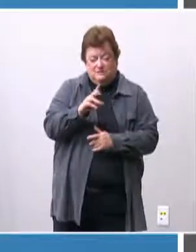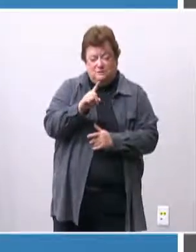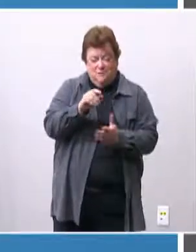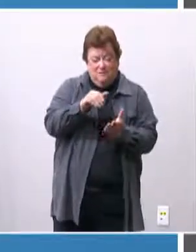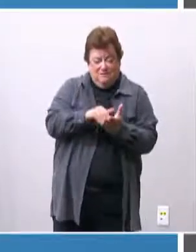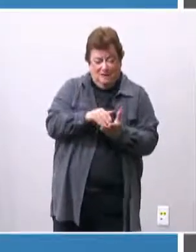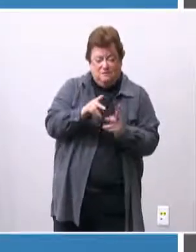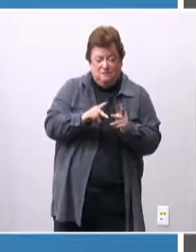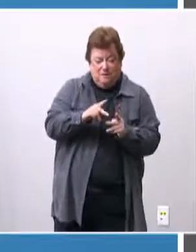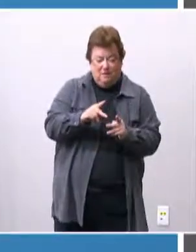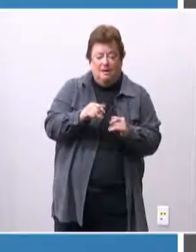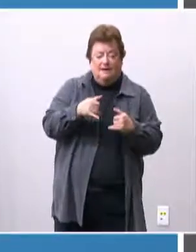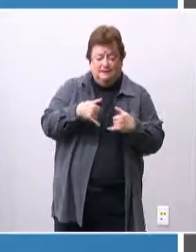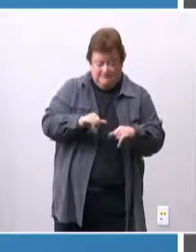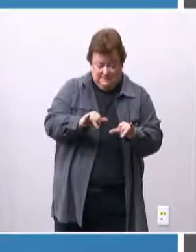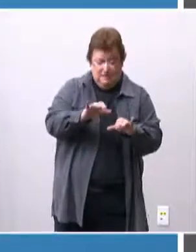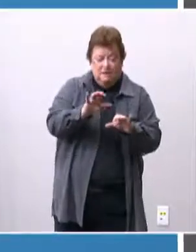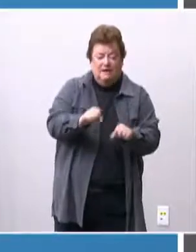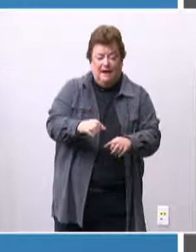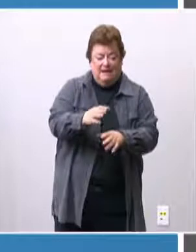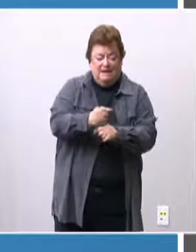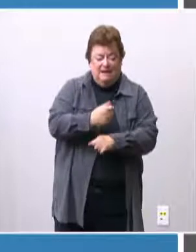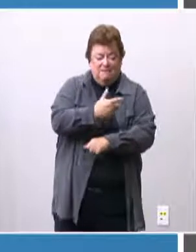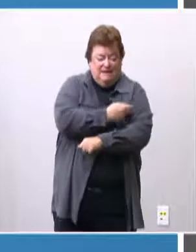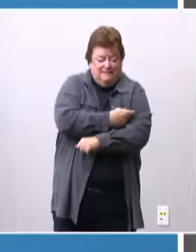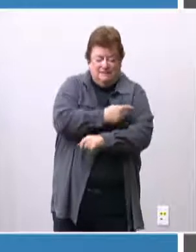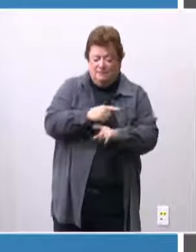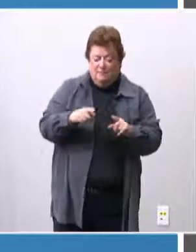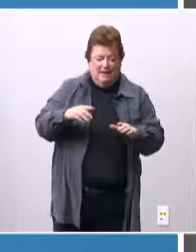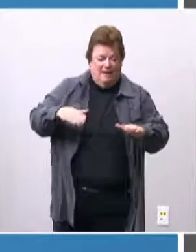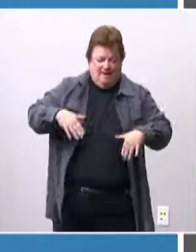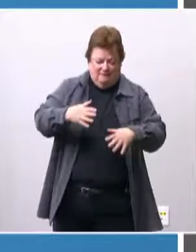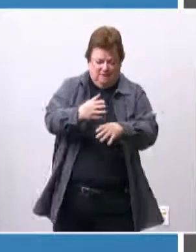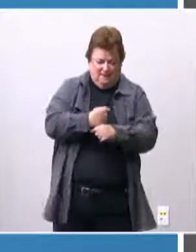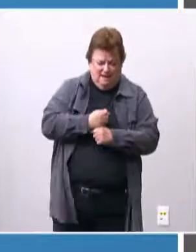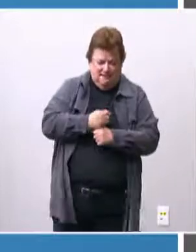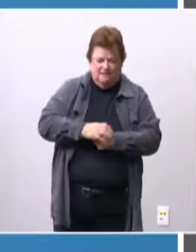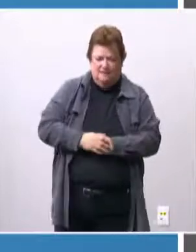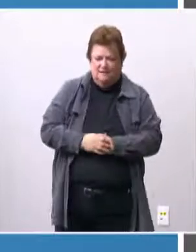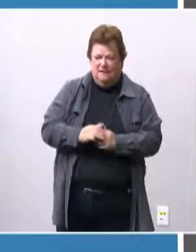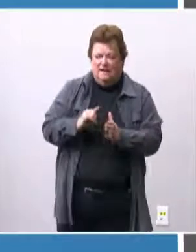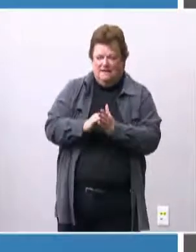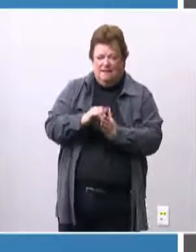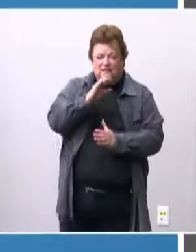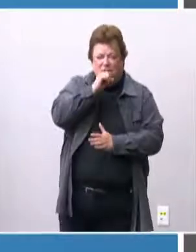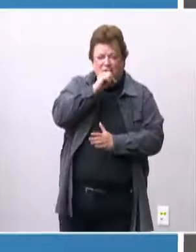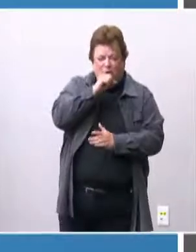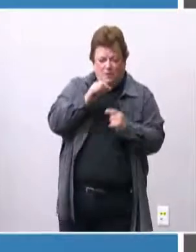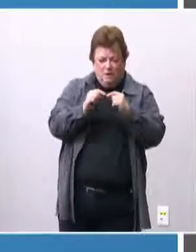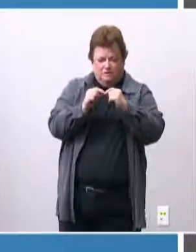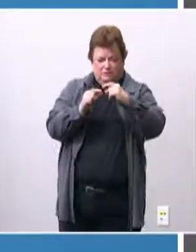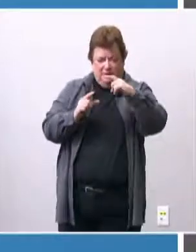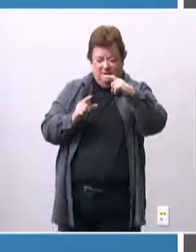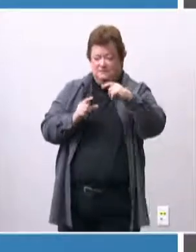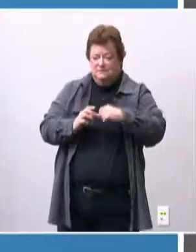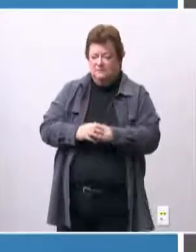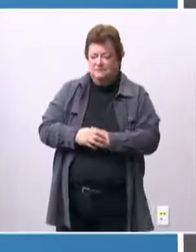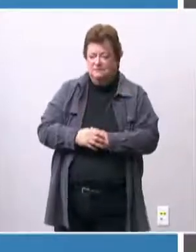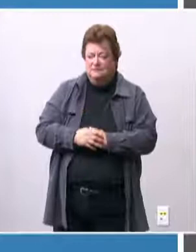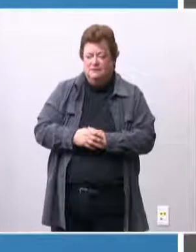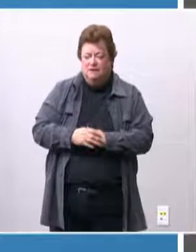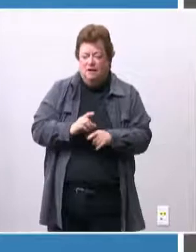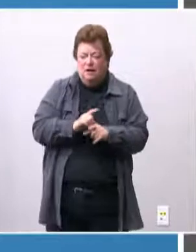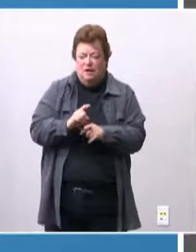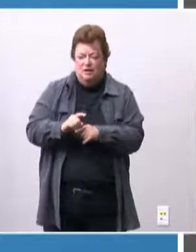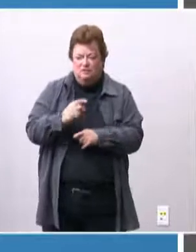people, are eligible for vaccine but haven't yet received it. That's shown in the orange. You'll also